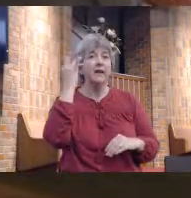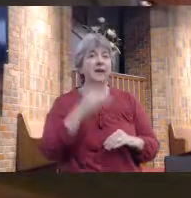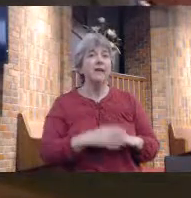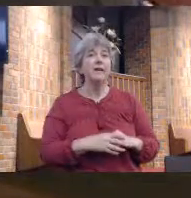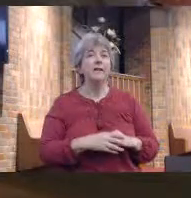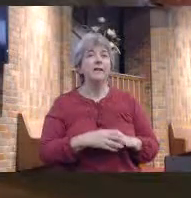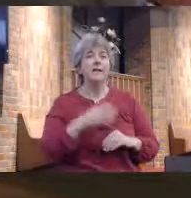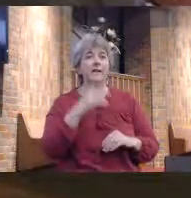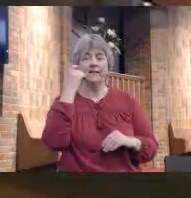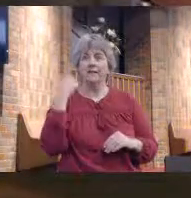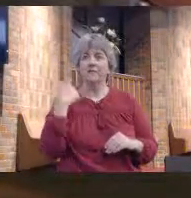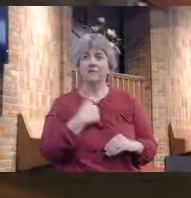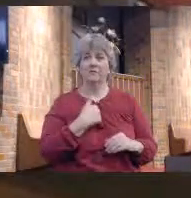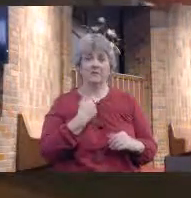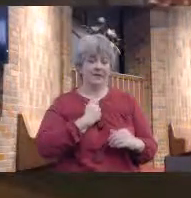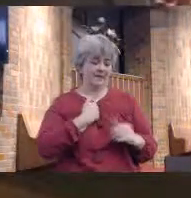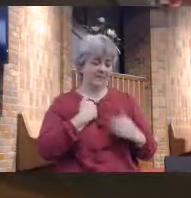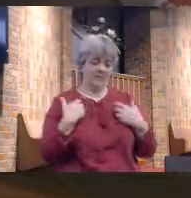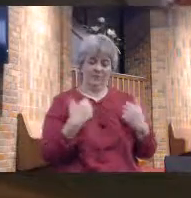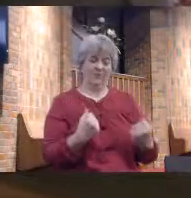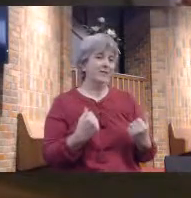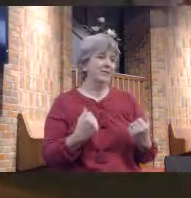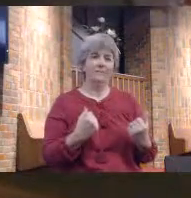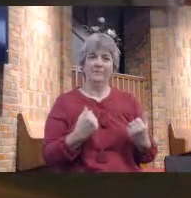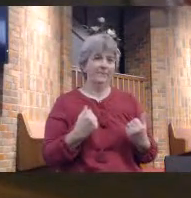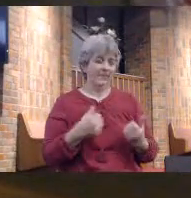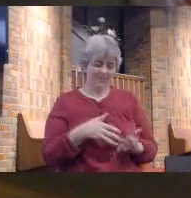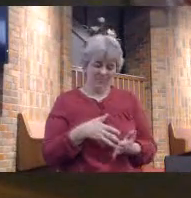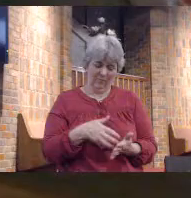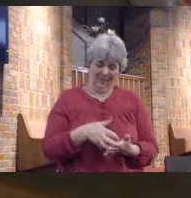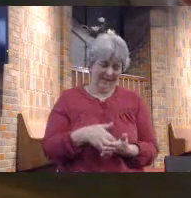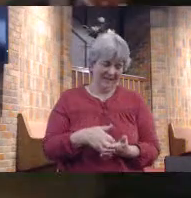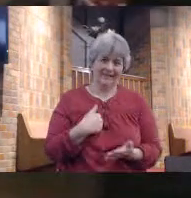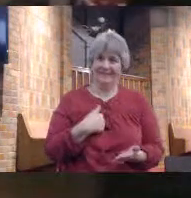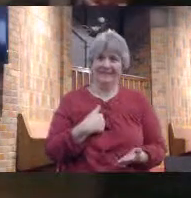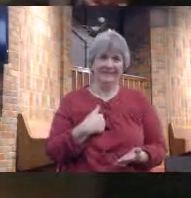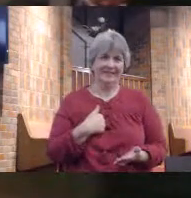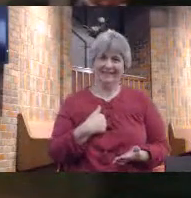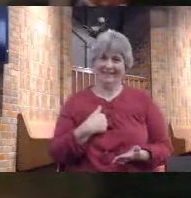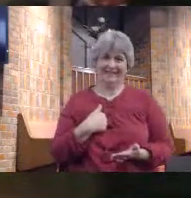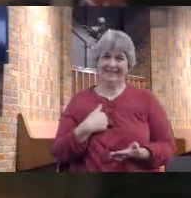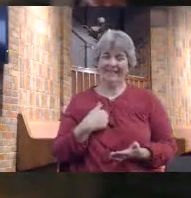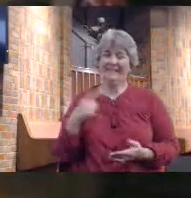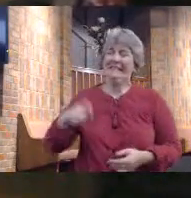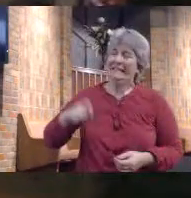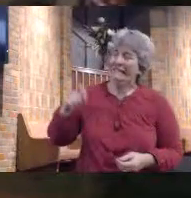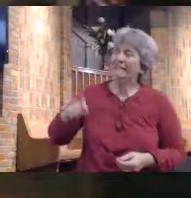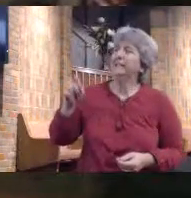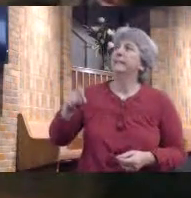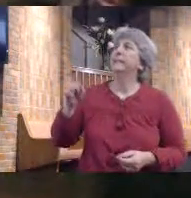Because we are without strength, and we are frail, and we are weak, and we are needy.